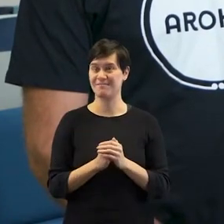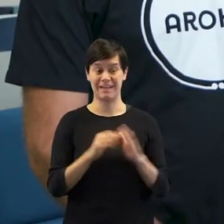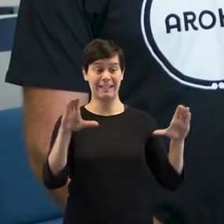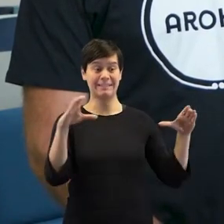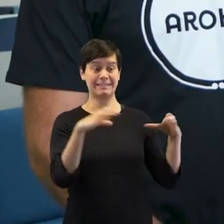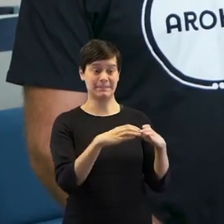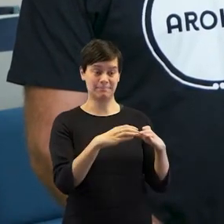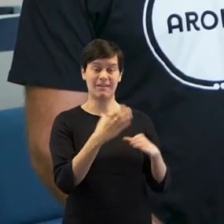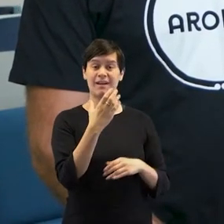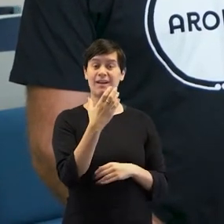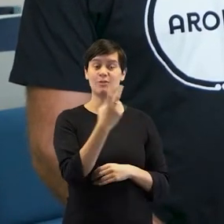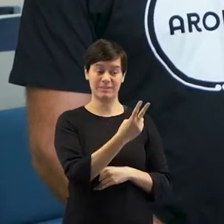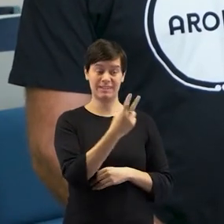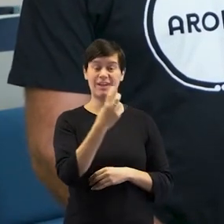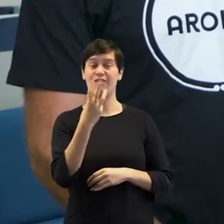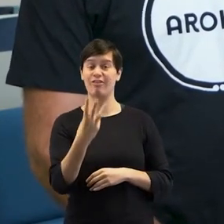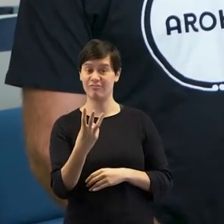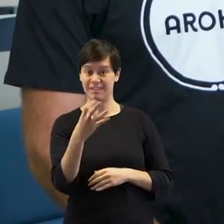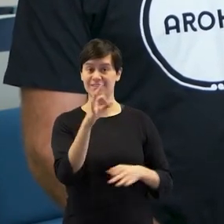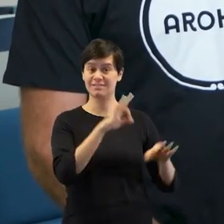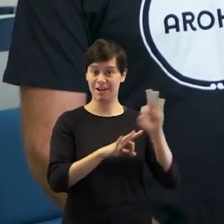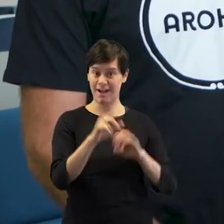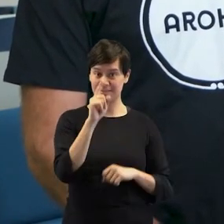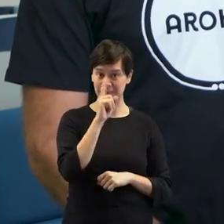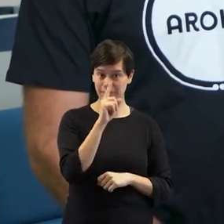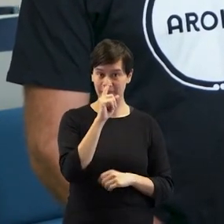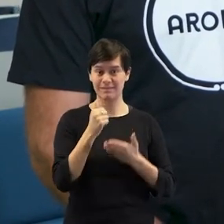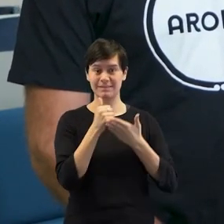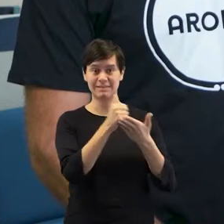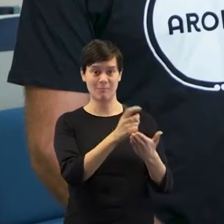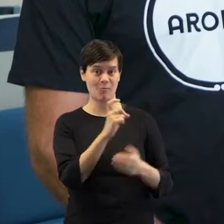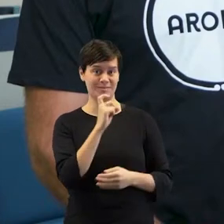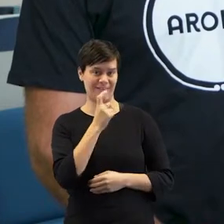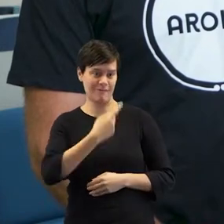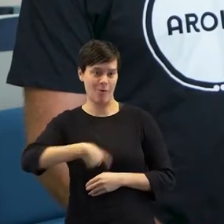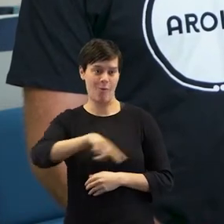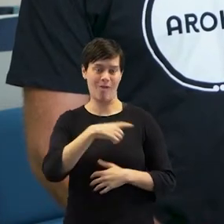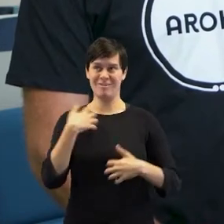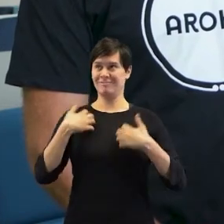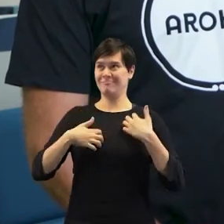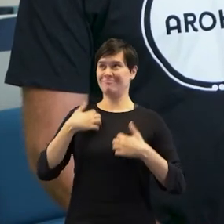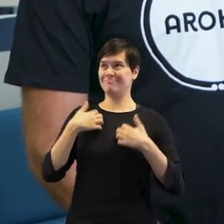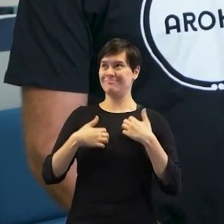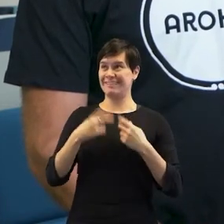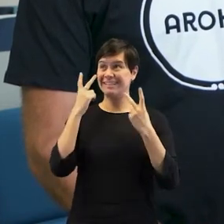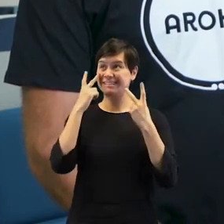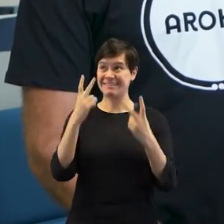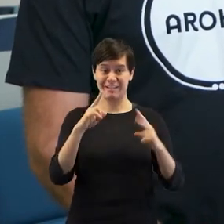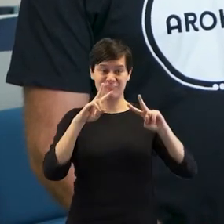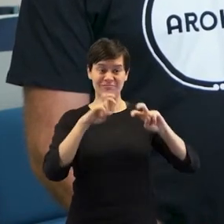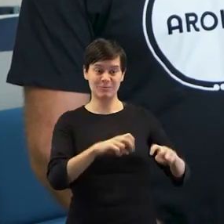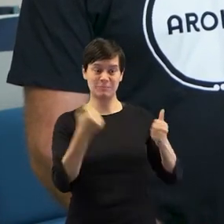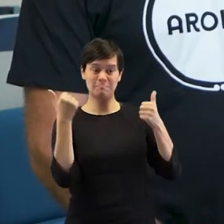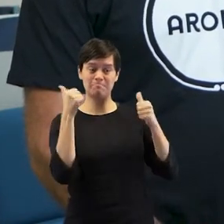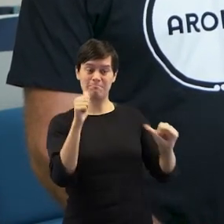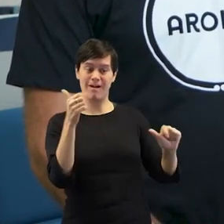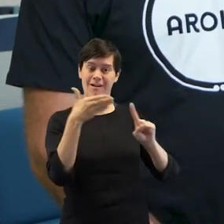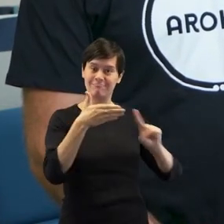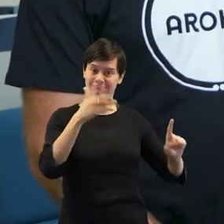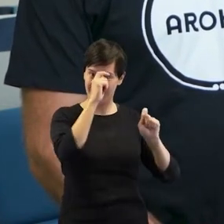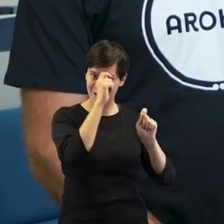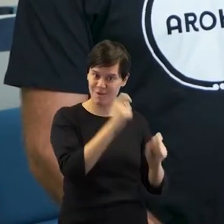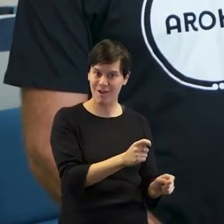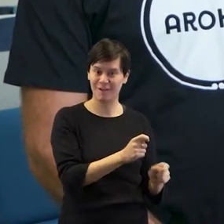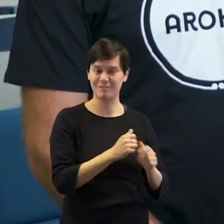really wonderful scientists and support staff. We're absolutely thrilled to see our research acknowledged with this